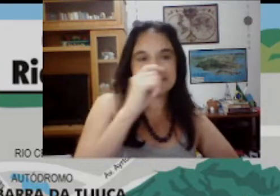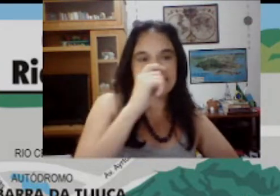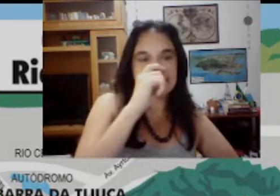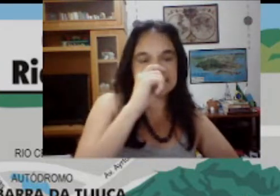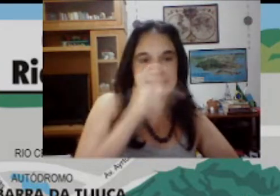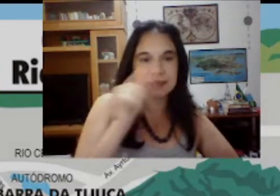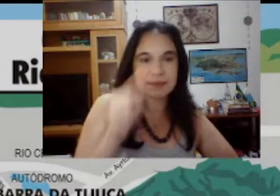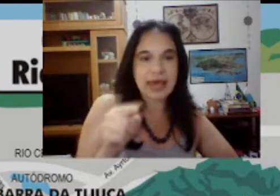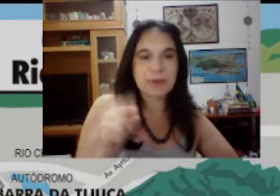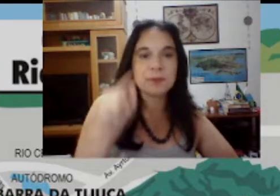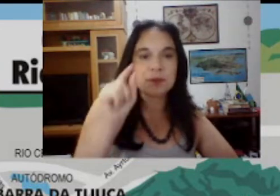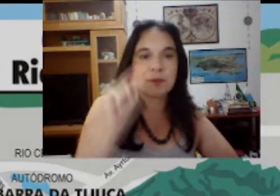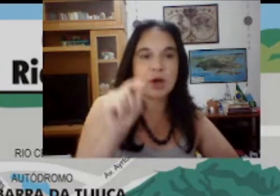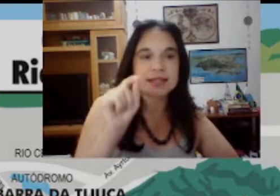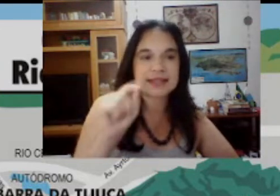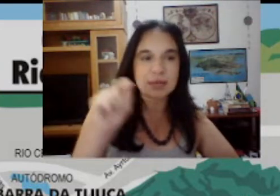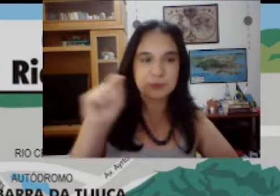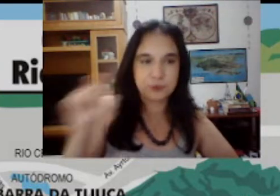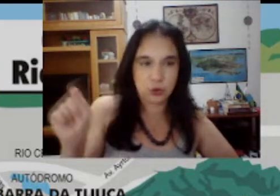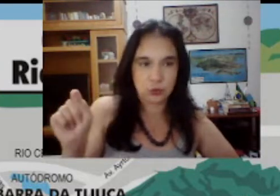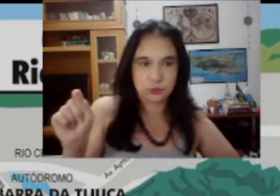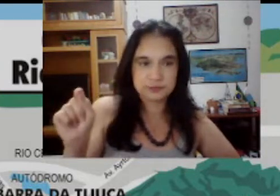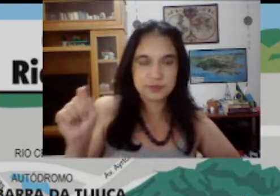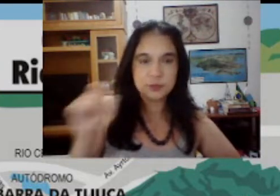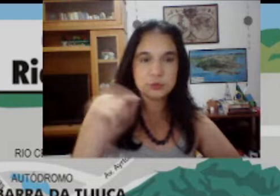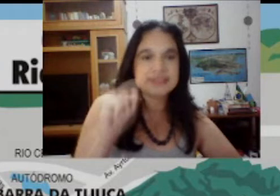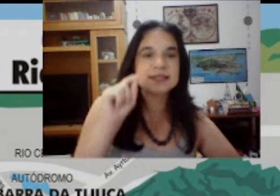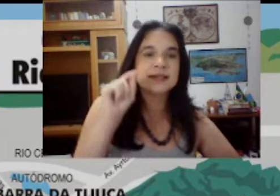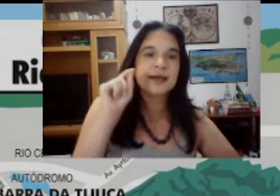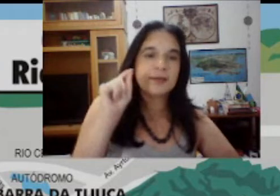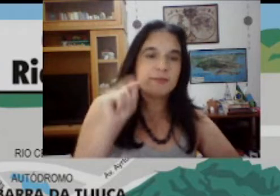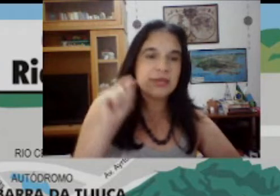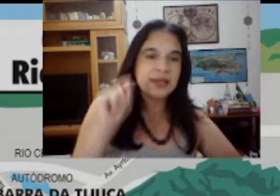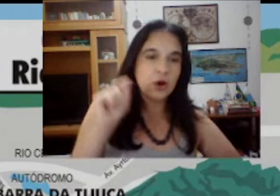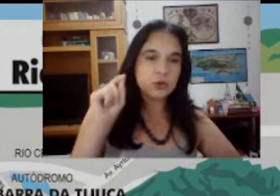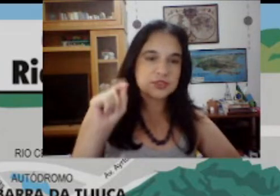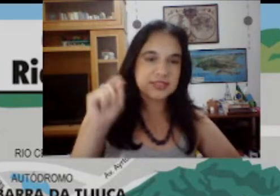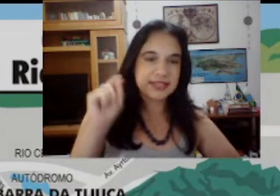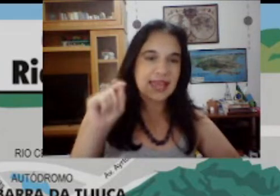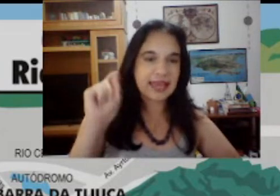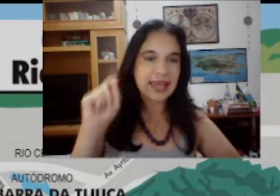where it says in the map Botafogo, written